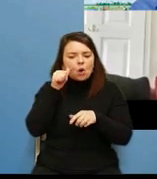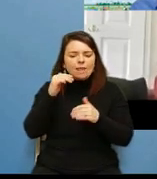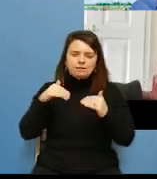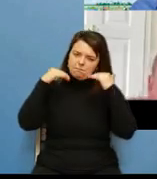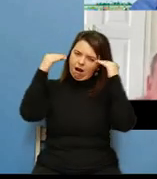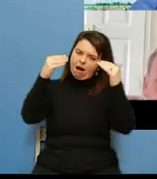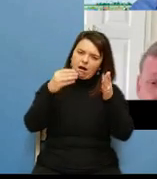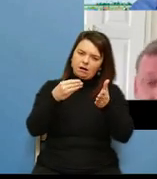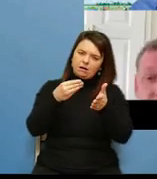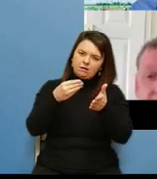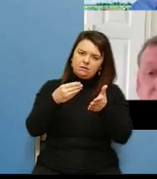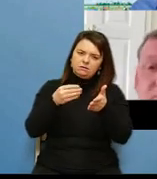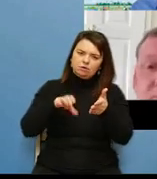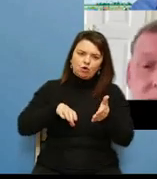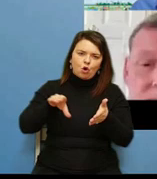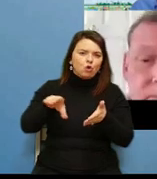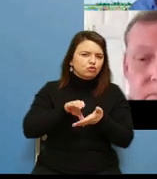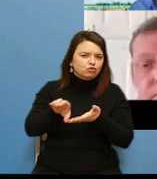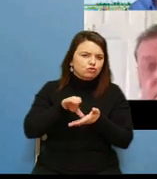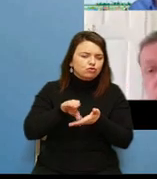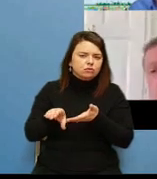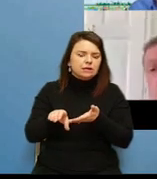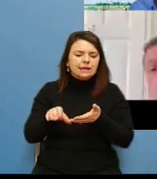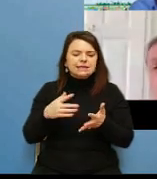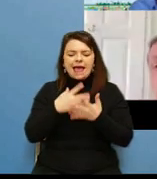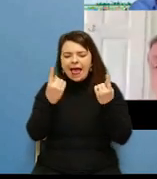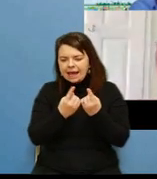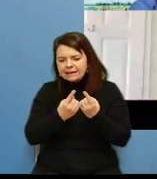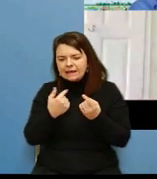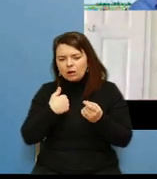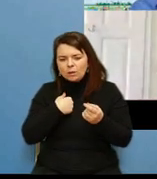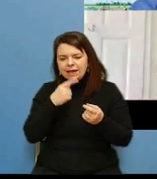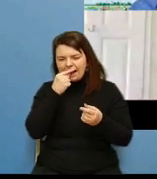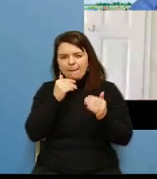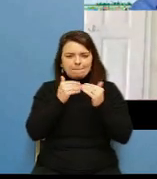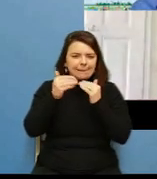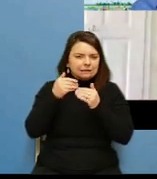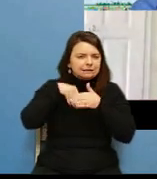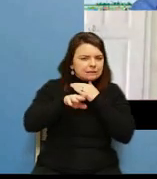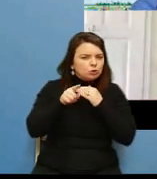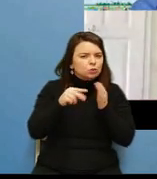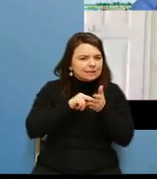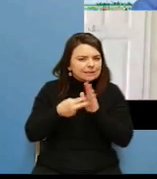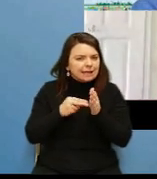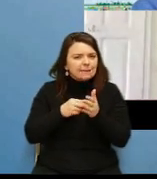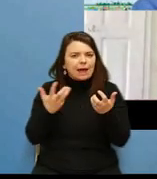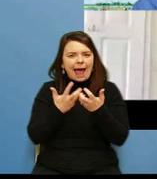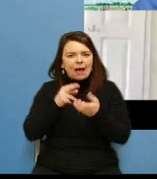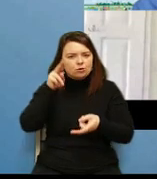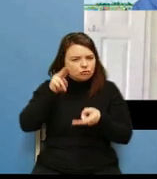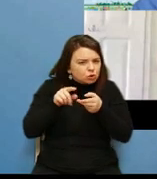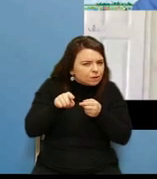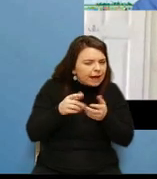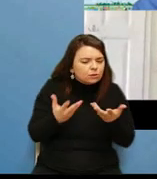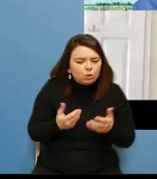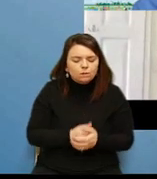about variation. We know there's some relatively very high cost practices in terms of cost pressure per U. Is there anything that we could legitimately build into the